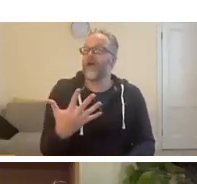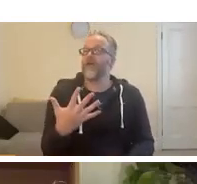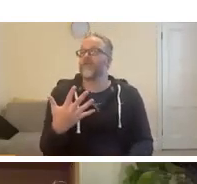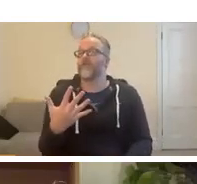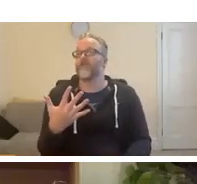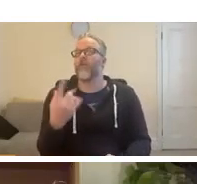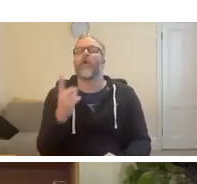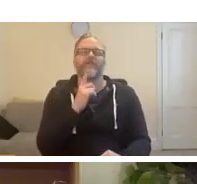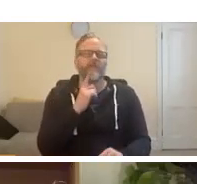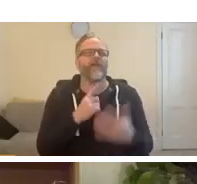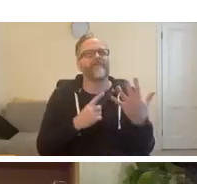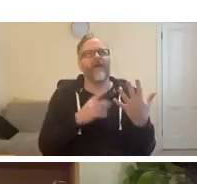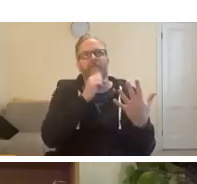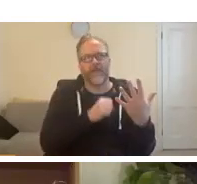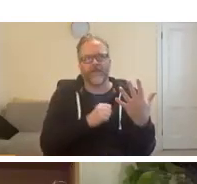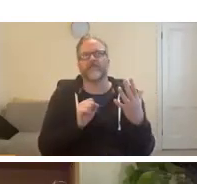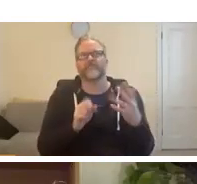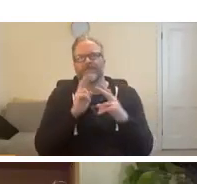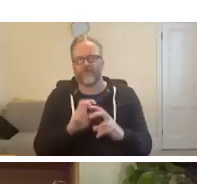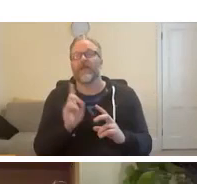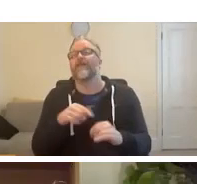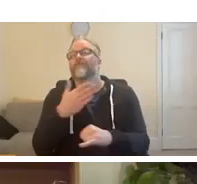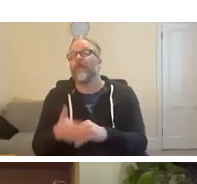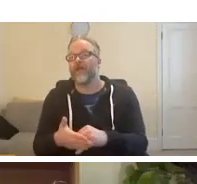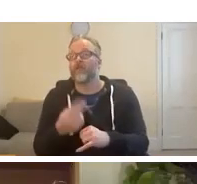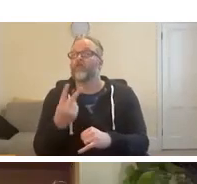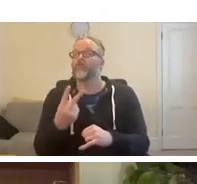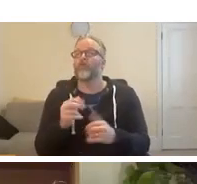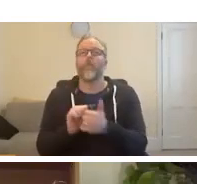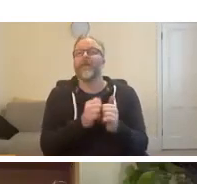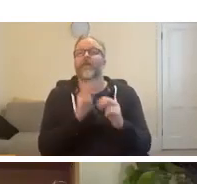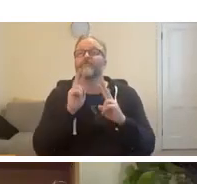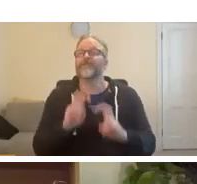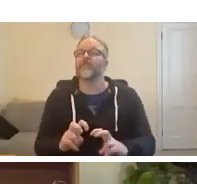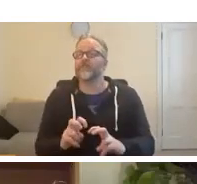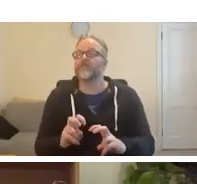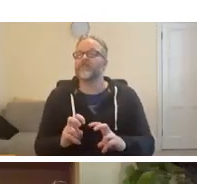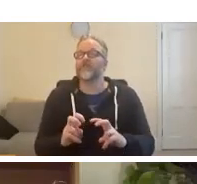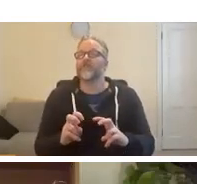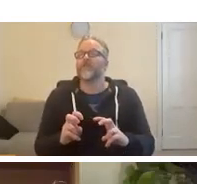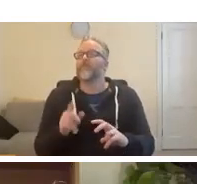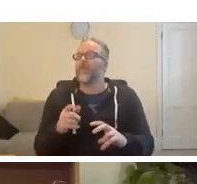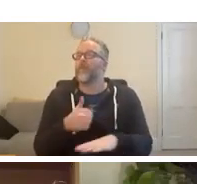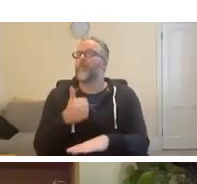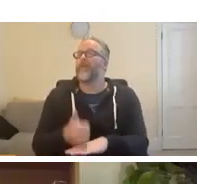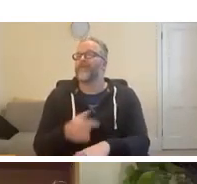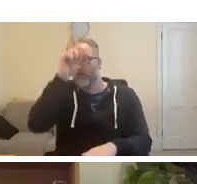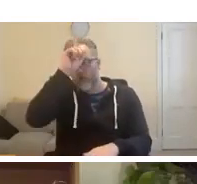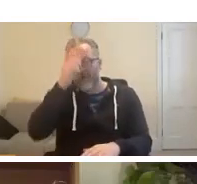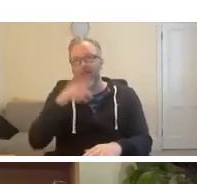1 female and 5 males. And finally, we had the same 2 peer researchers who are based in Germany